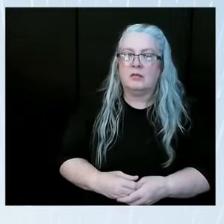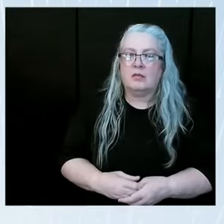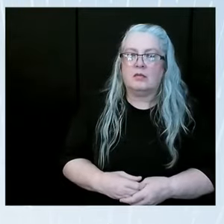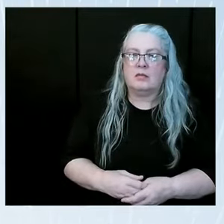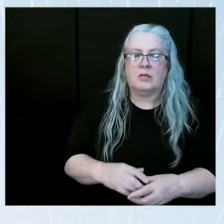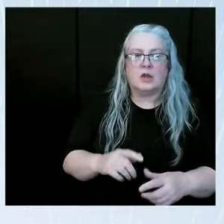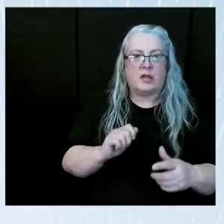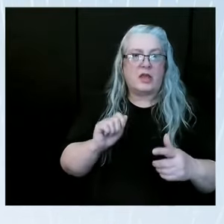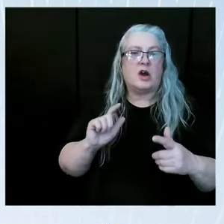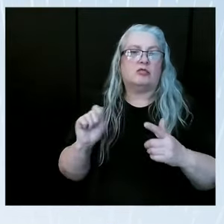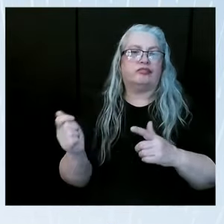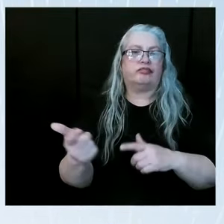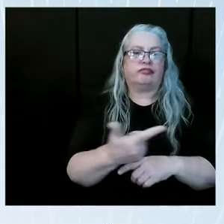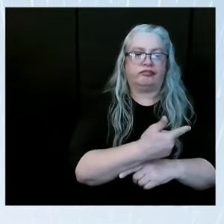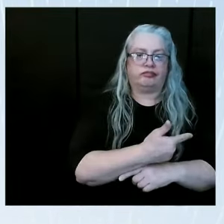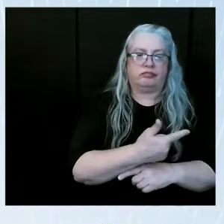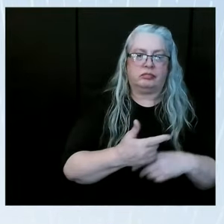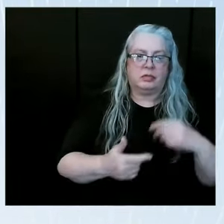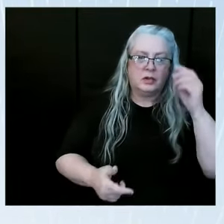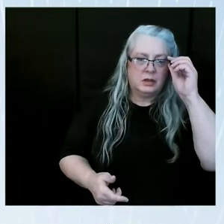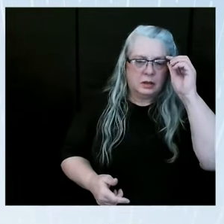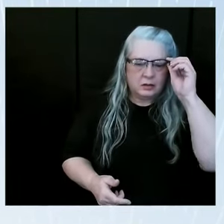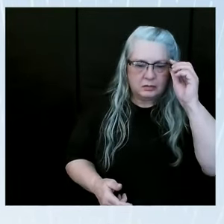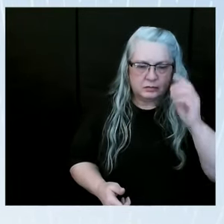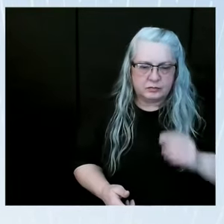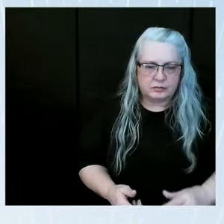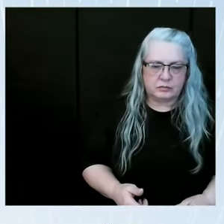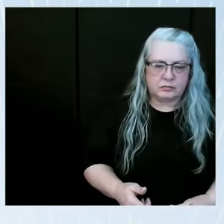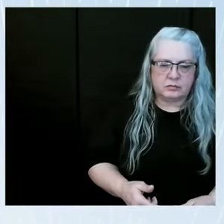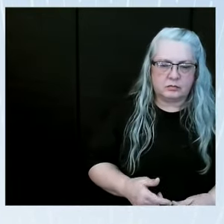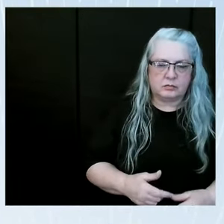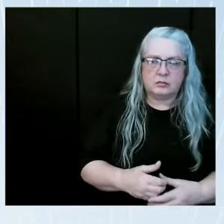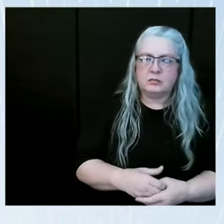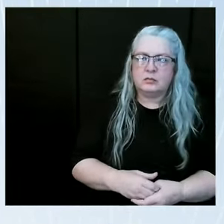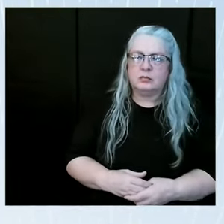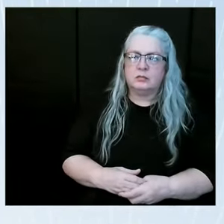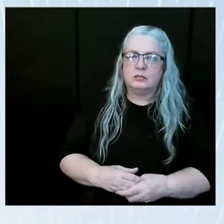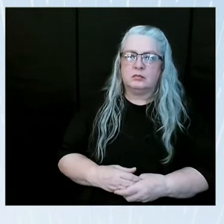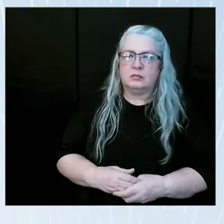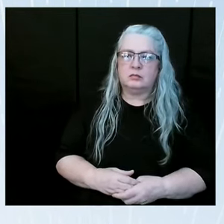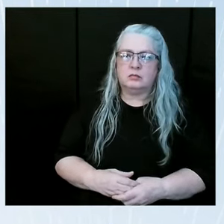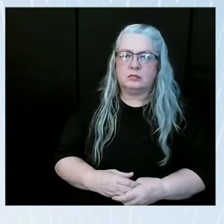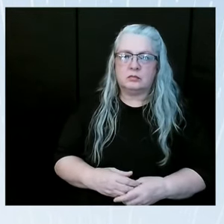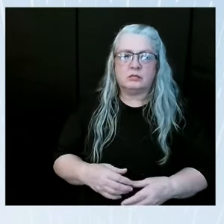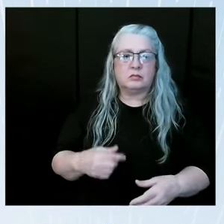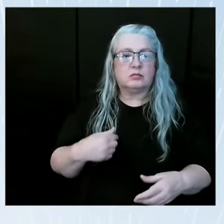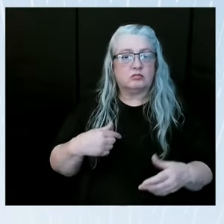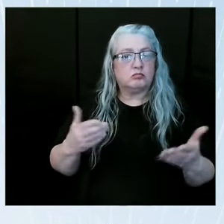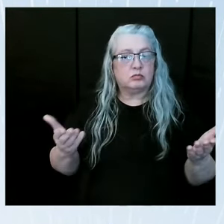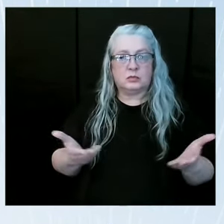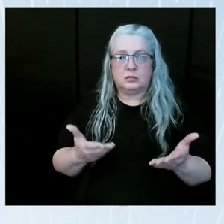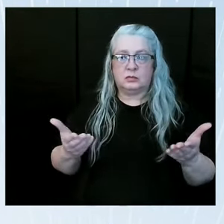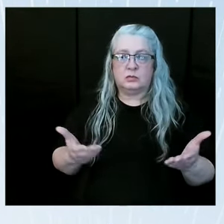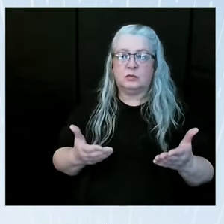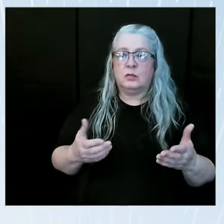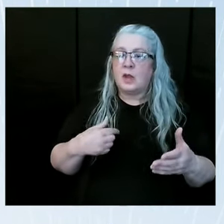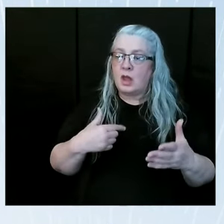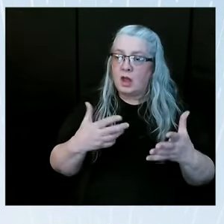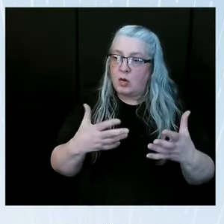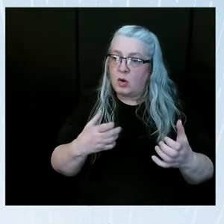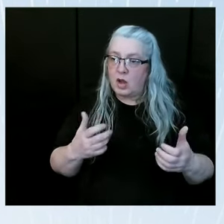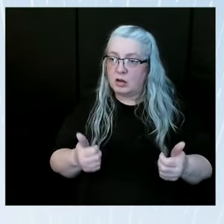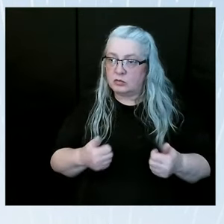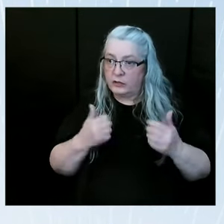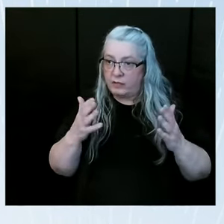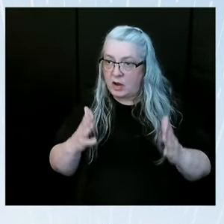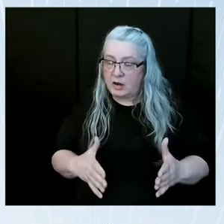we have been working to ensure that our efforts are informed, as you've heard, by the expertise of survivors, teaming up not only with the